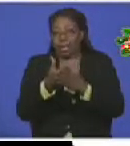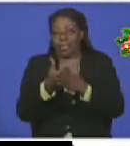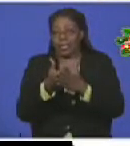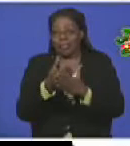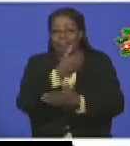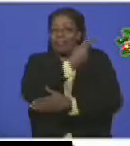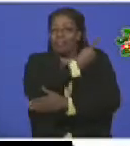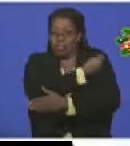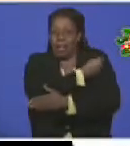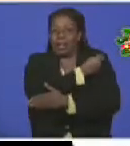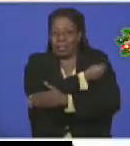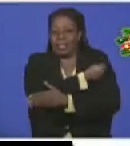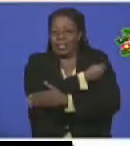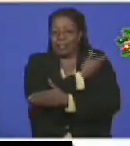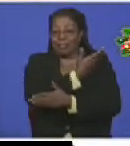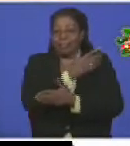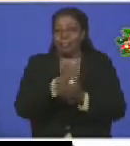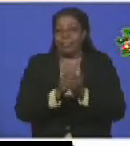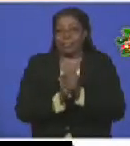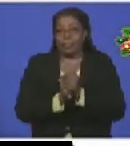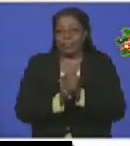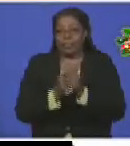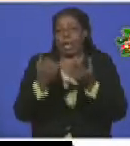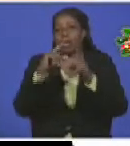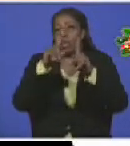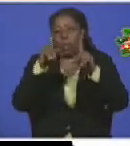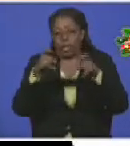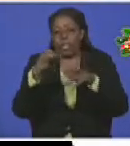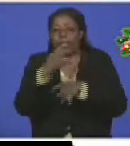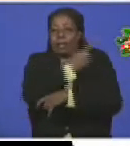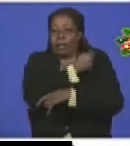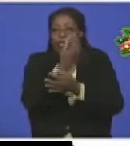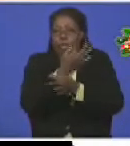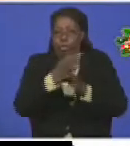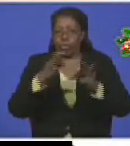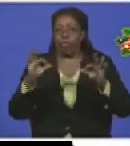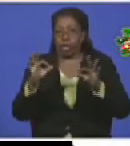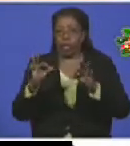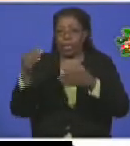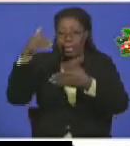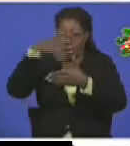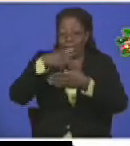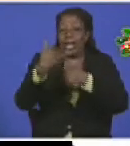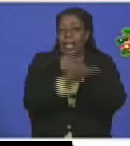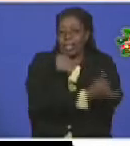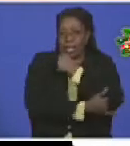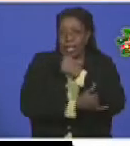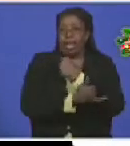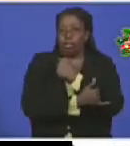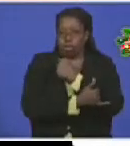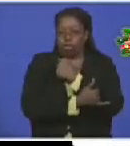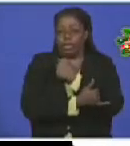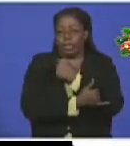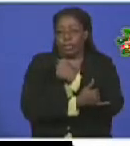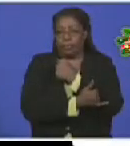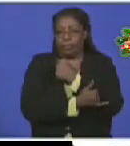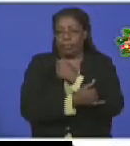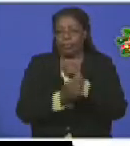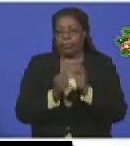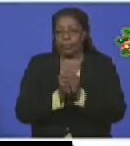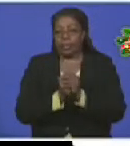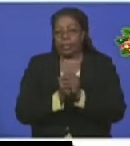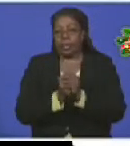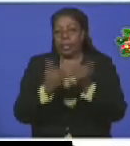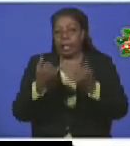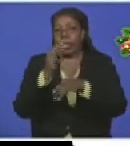to get to herd immunity. The question of whether the vaccine will be free once in country is one that has been heavily debated.